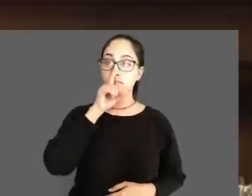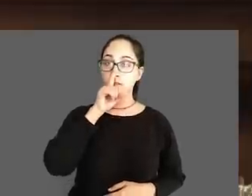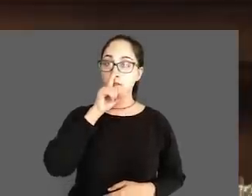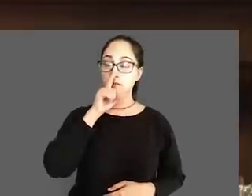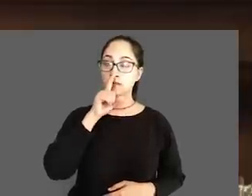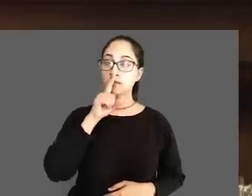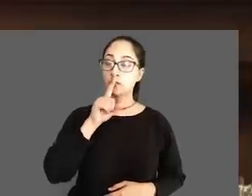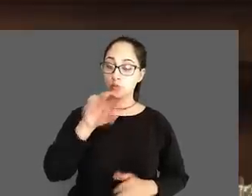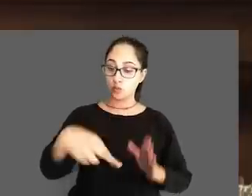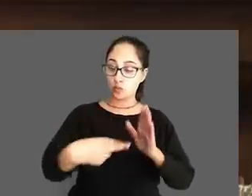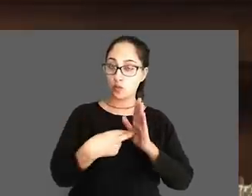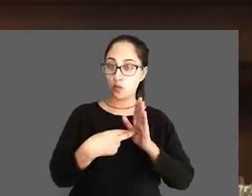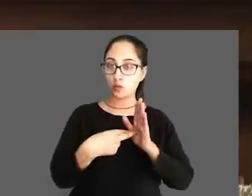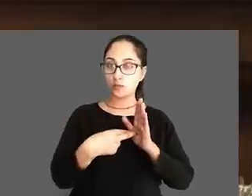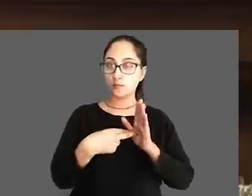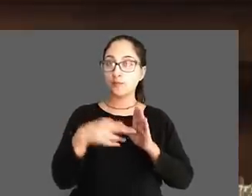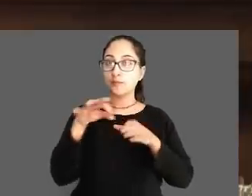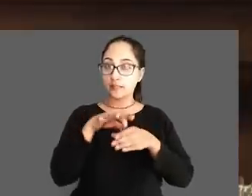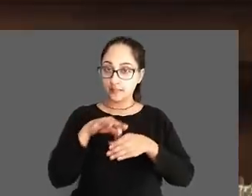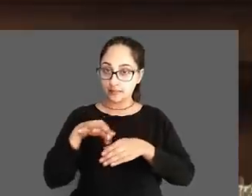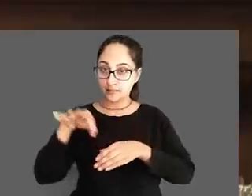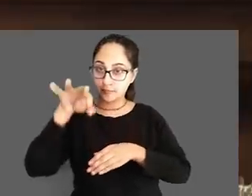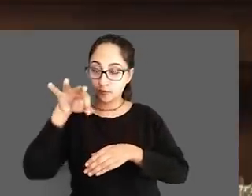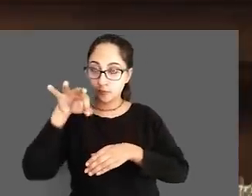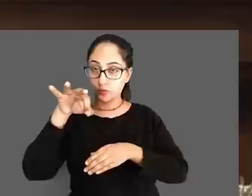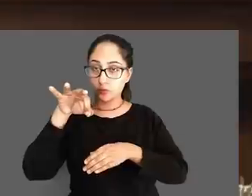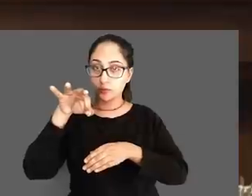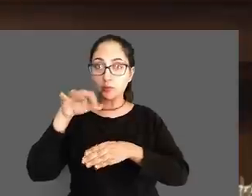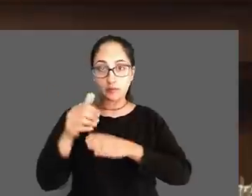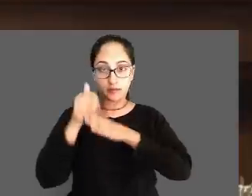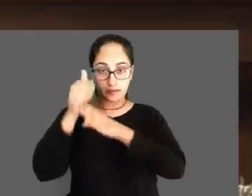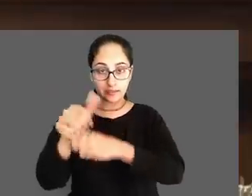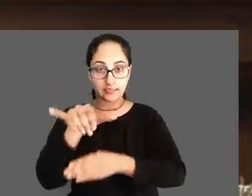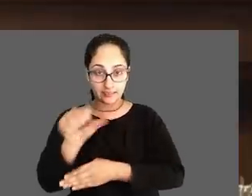spiritual and material worlds are inextricably connected.